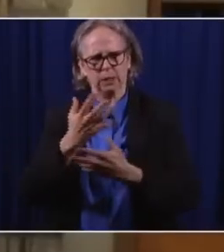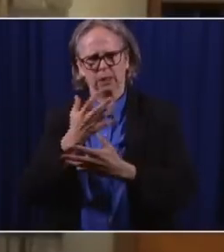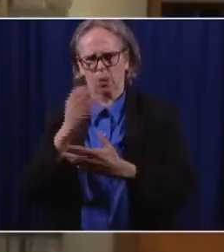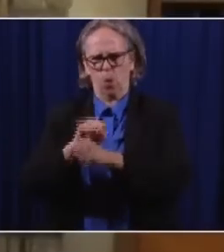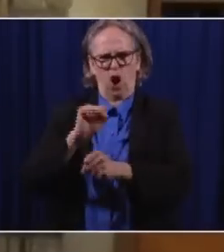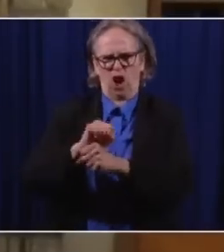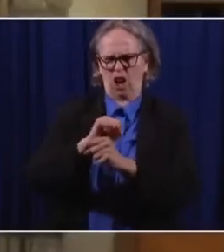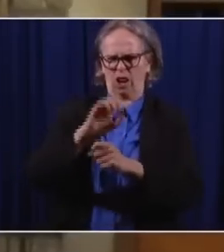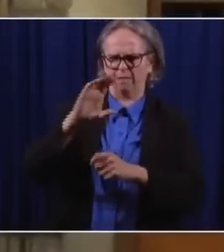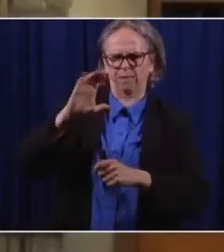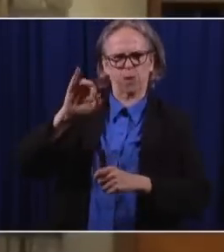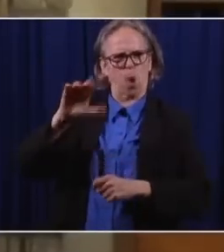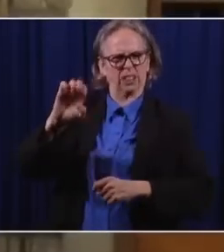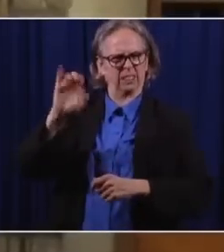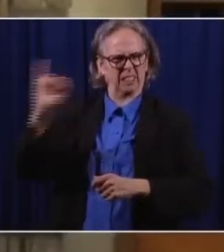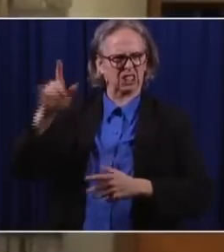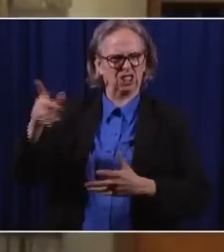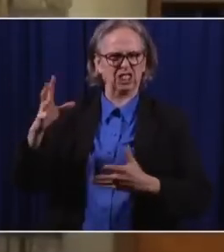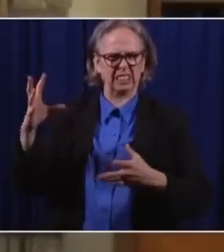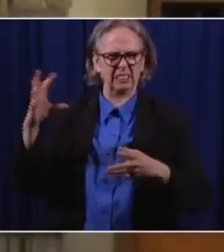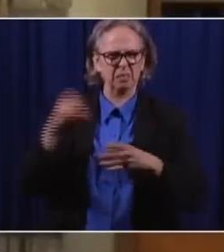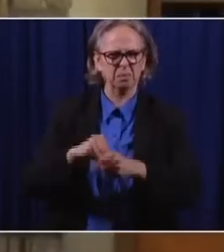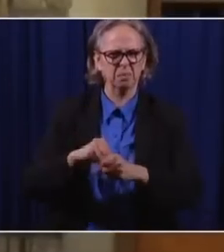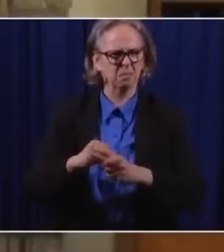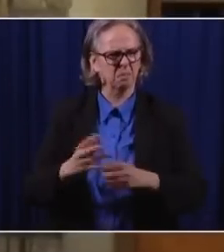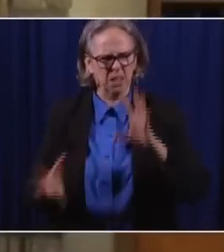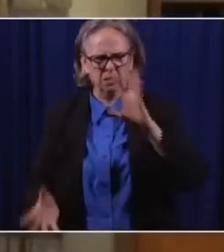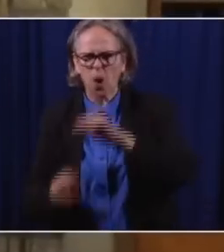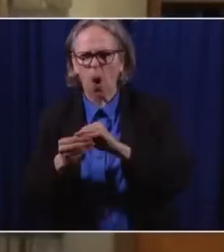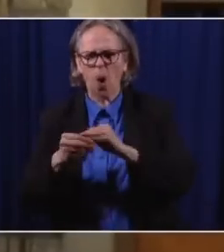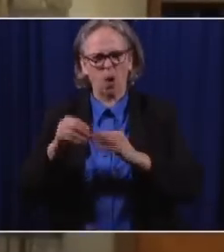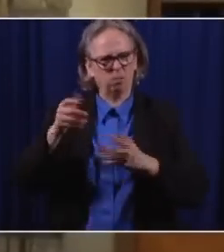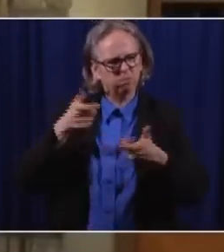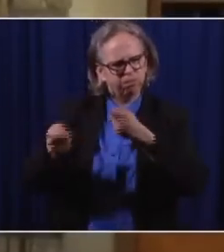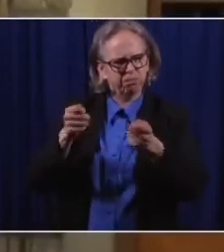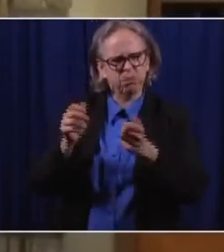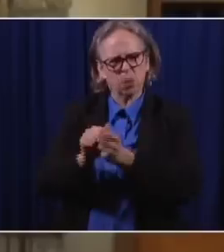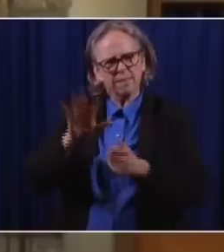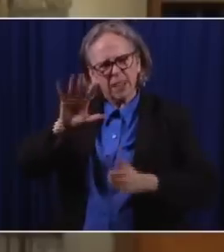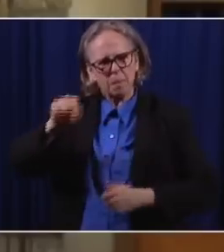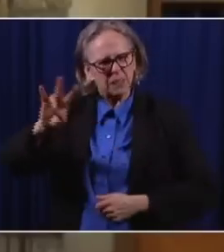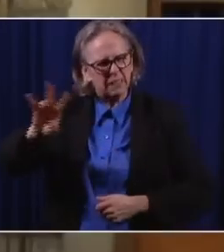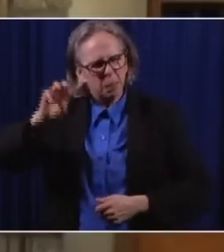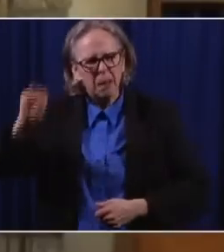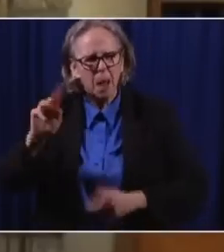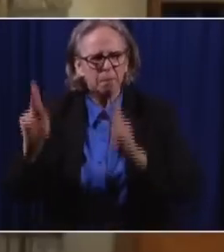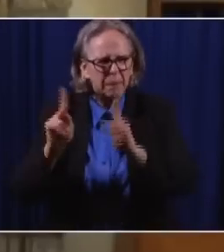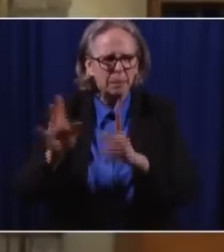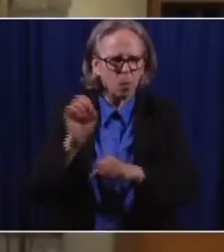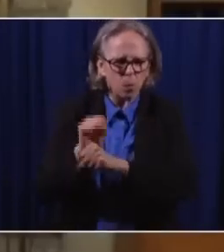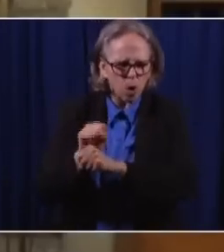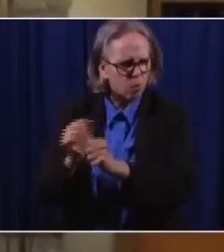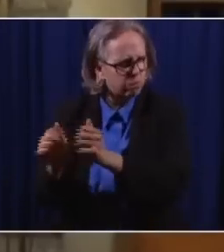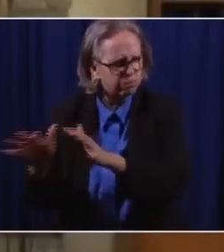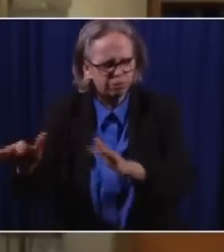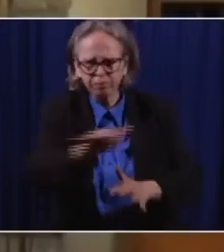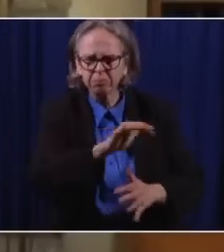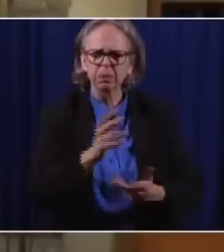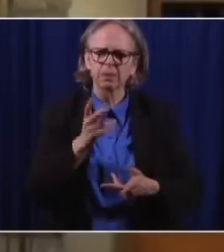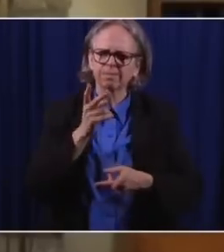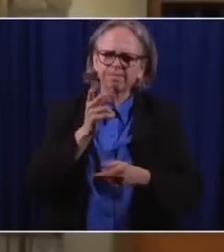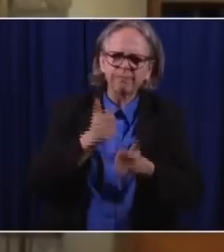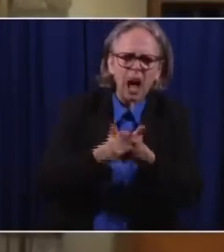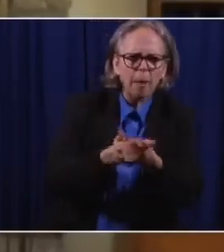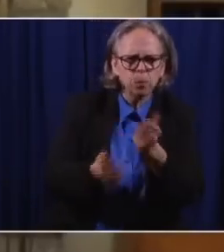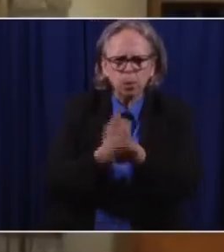doggedly to ensure the availability of appropriate and innovative treatment options. She has ensured that health care was delivered